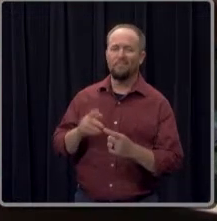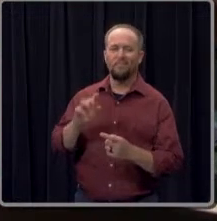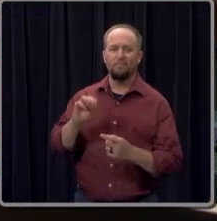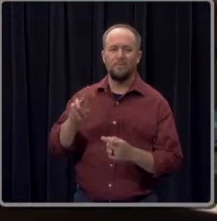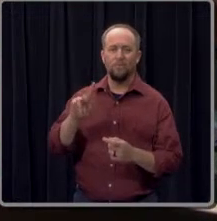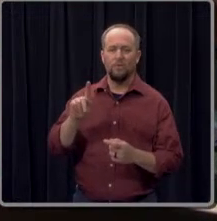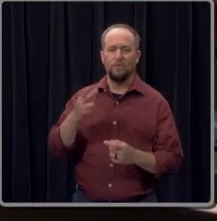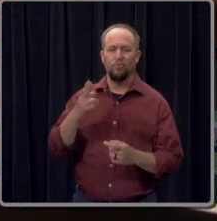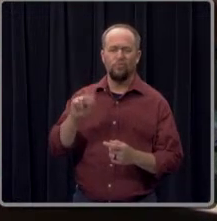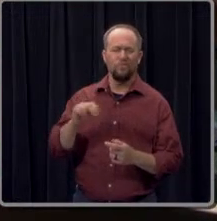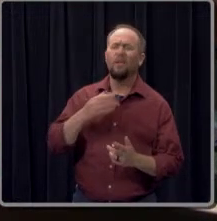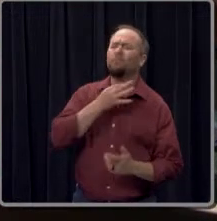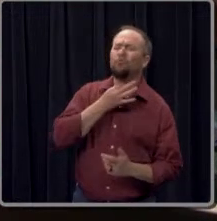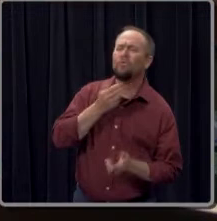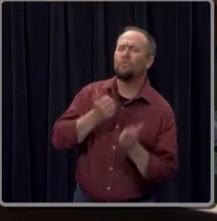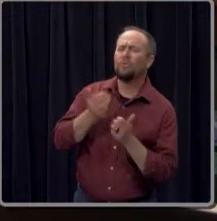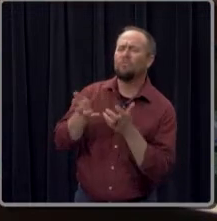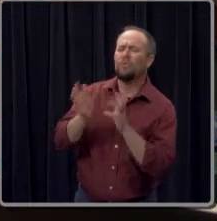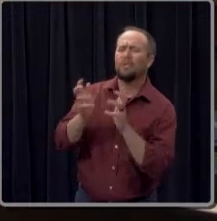that was.